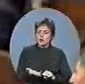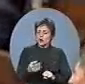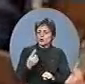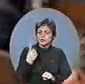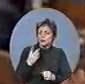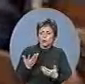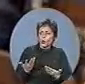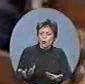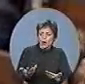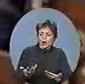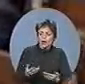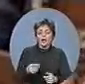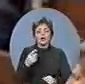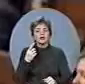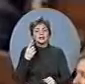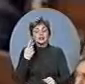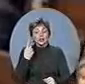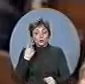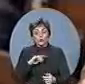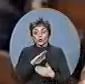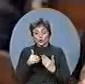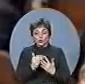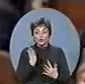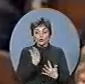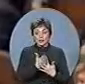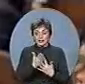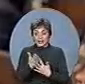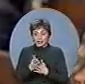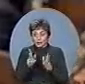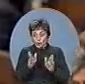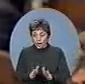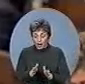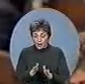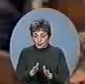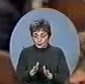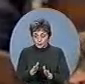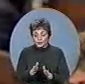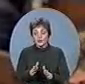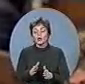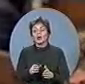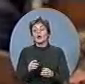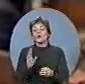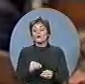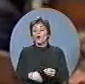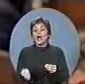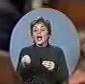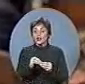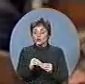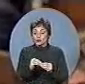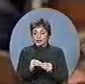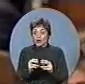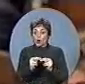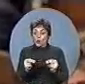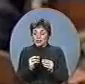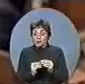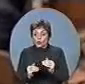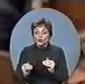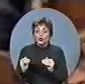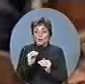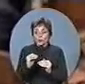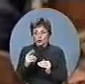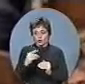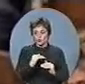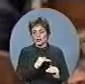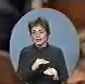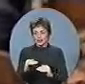layer in terms of security and safety to those who take our airlines. And in that sense, Mr. Speaker,